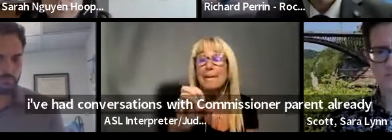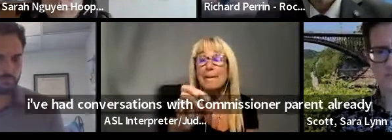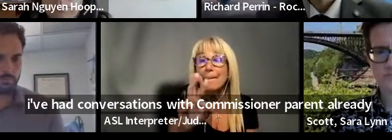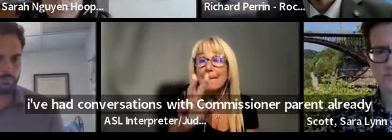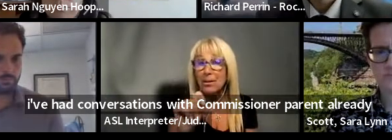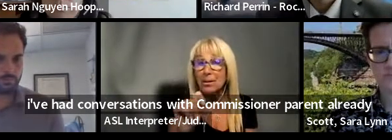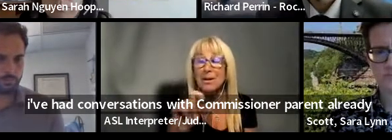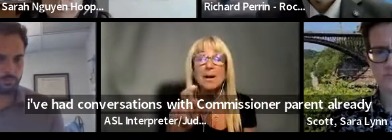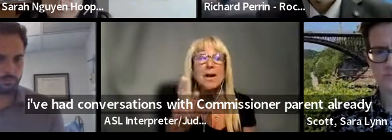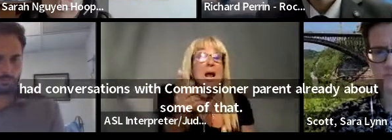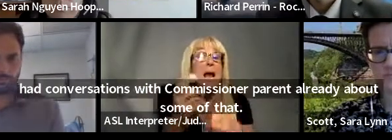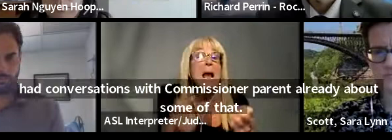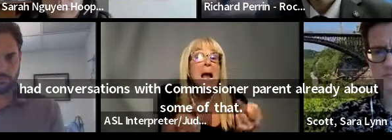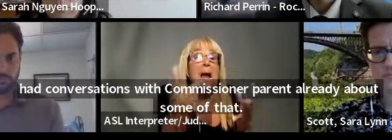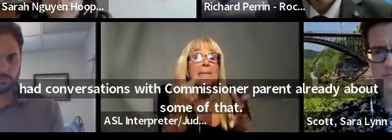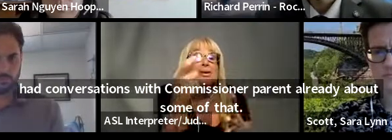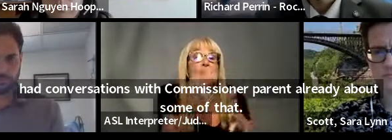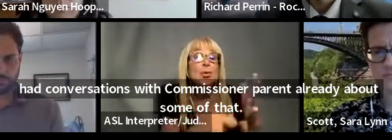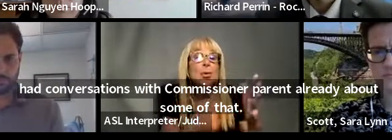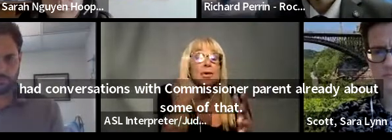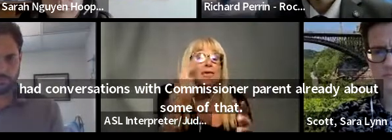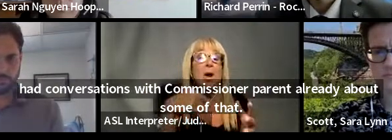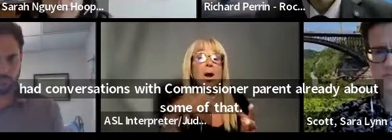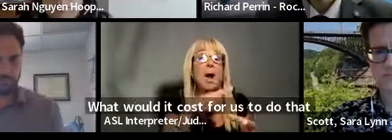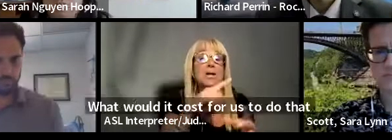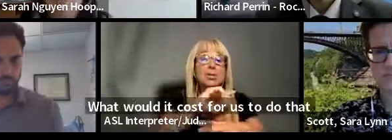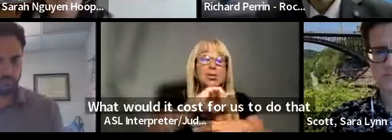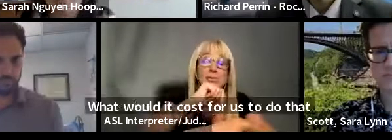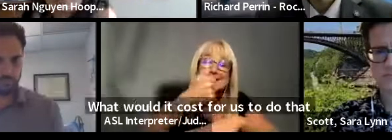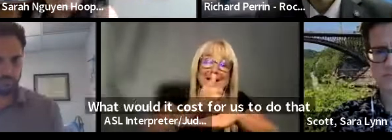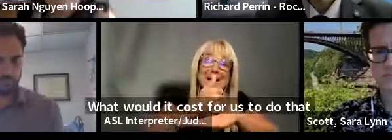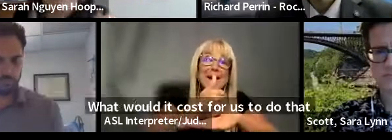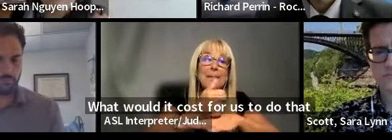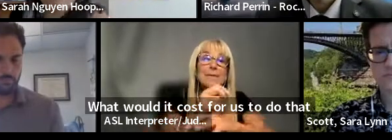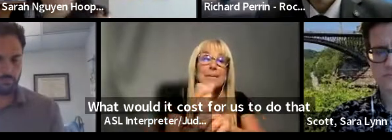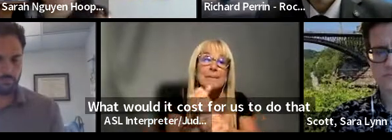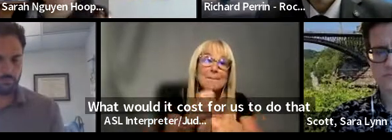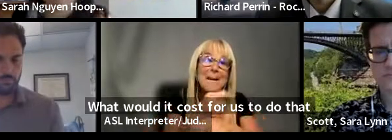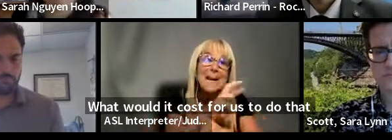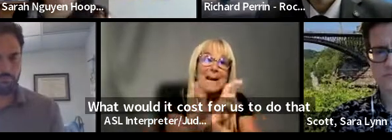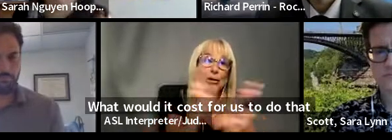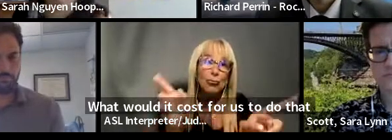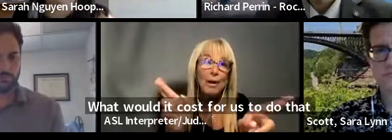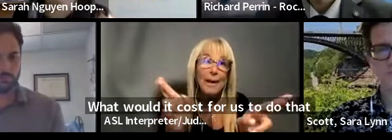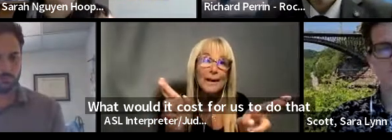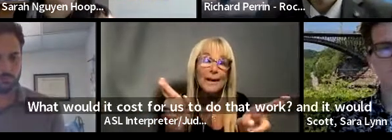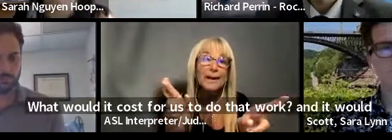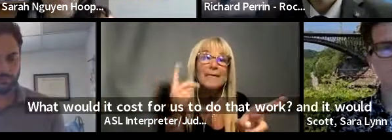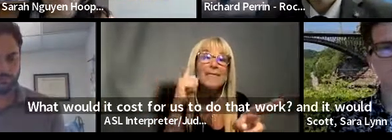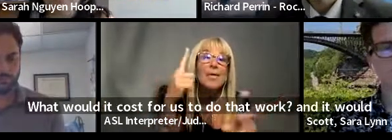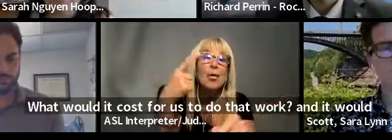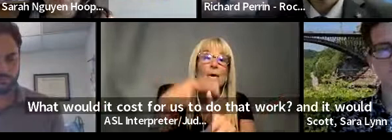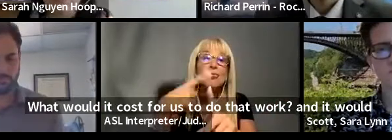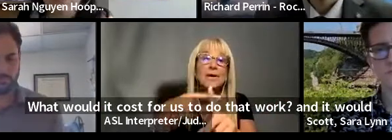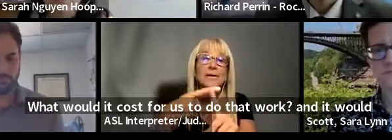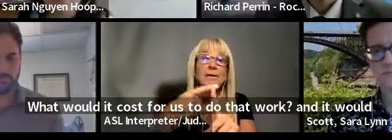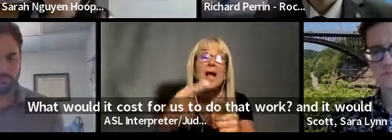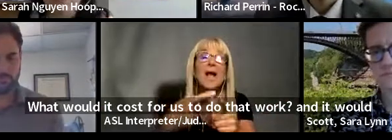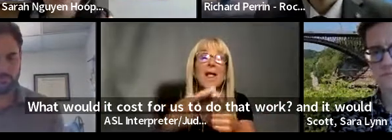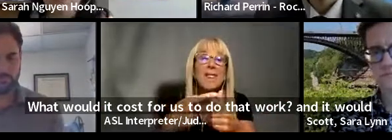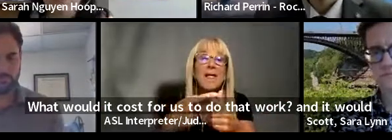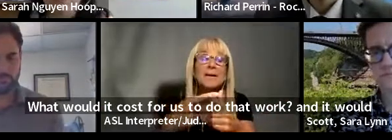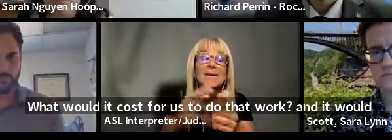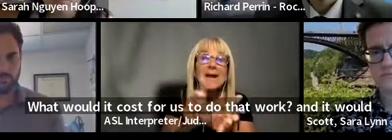would it cost for us to do that work? And it would be more of our return on our investment. So we would put